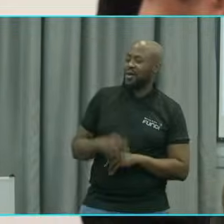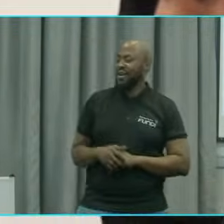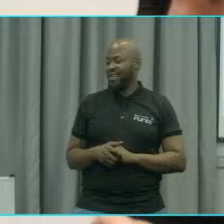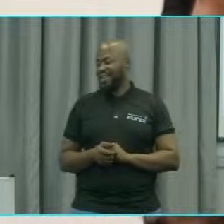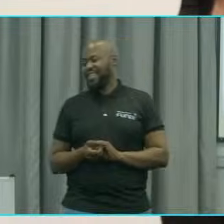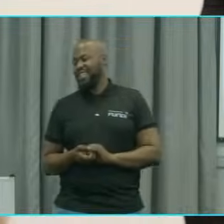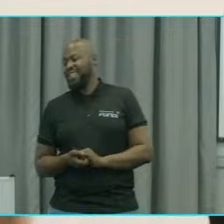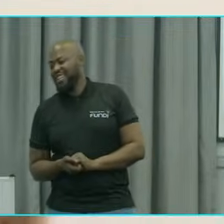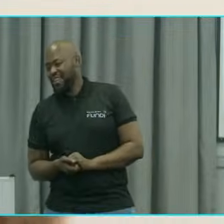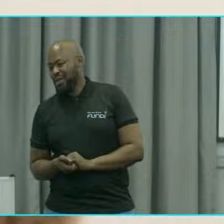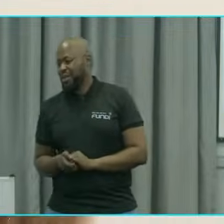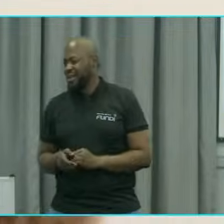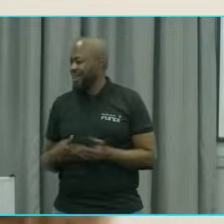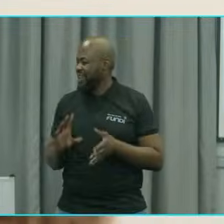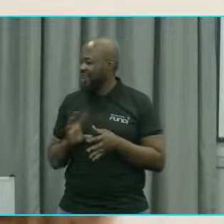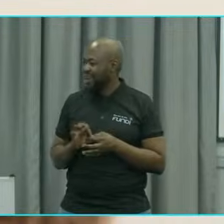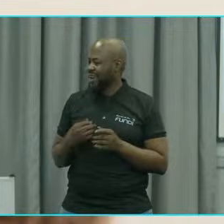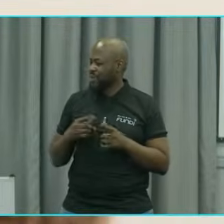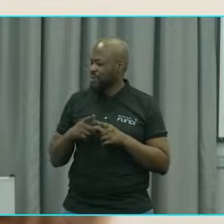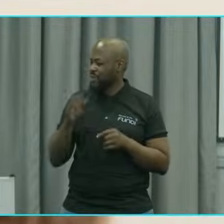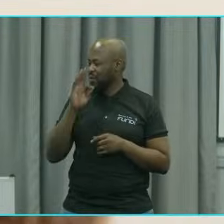No questions?